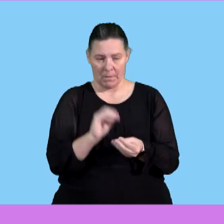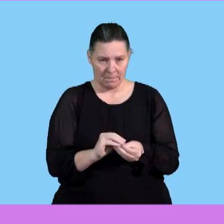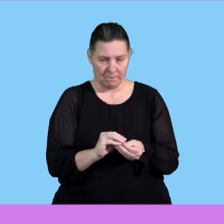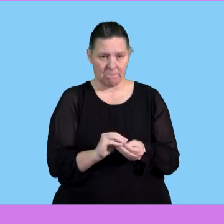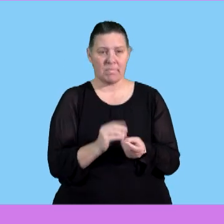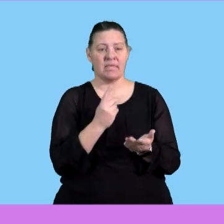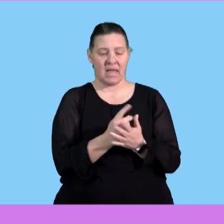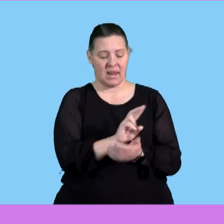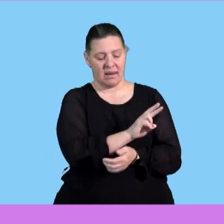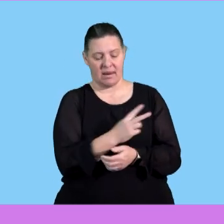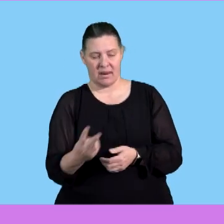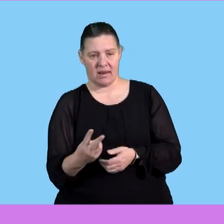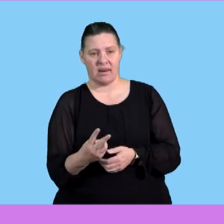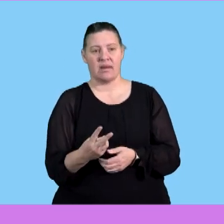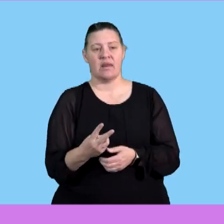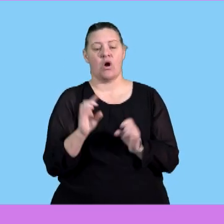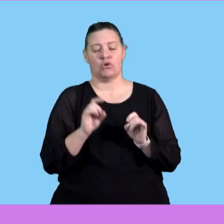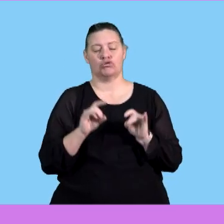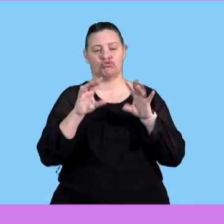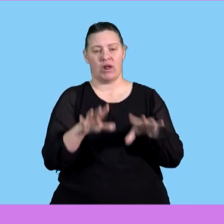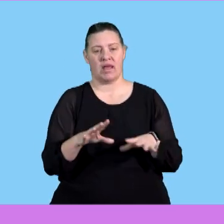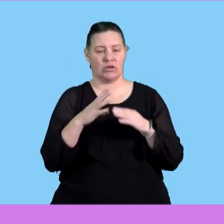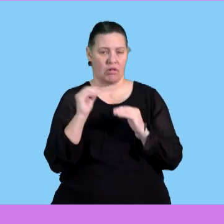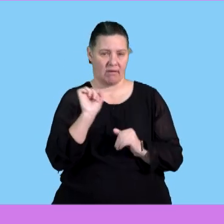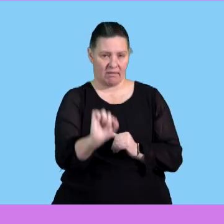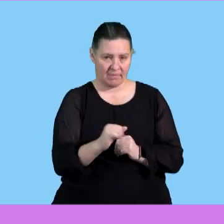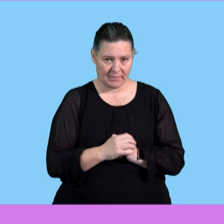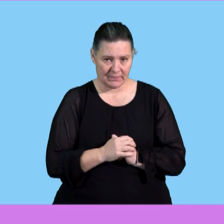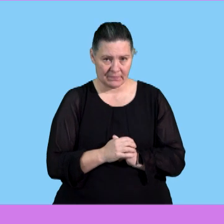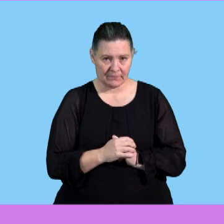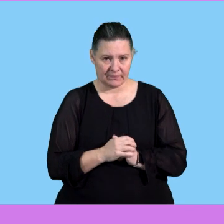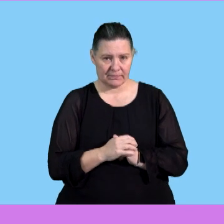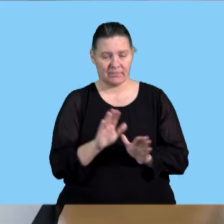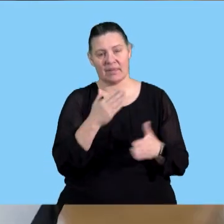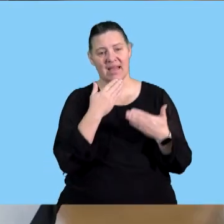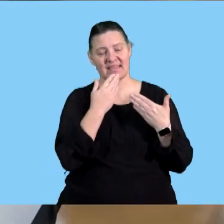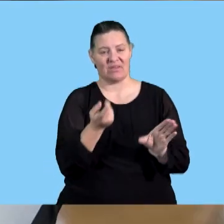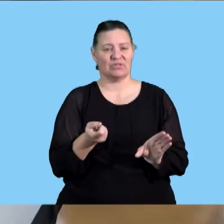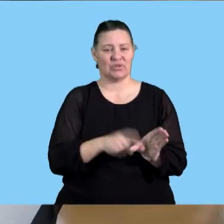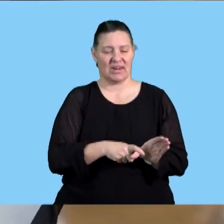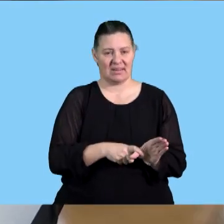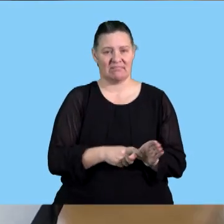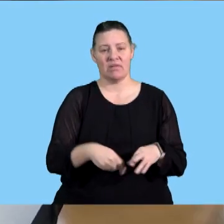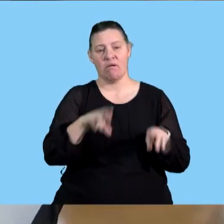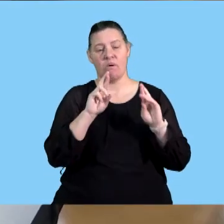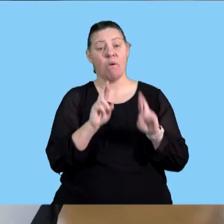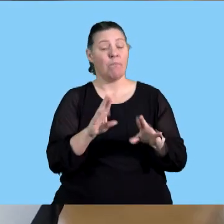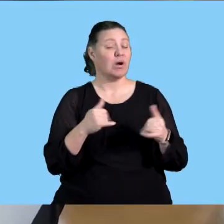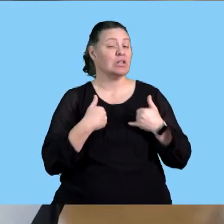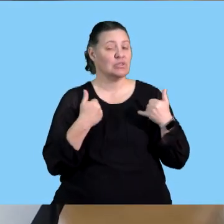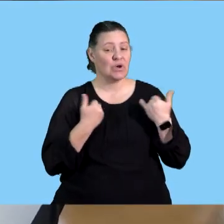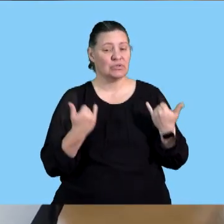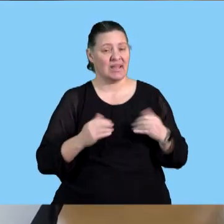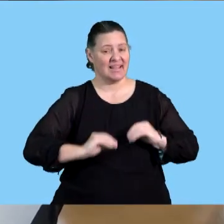together and convert to Australian currency. Thank you for joining me. I hope you